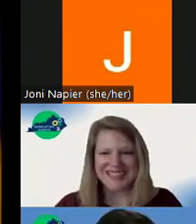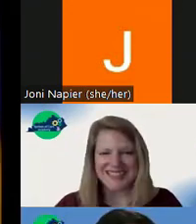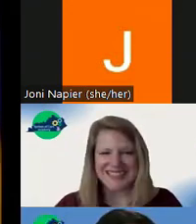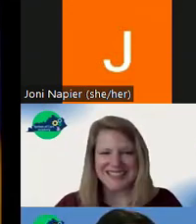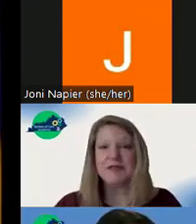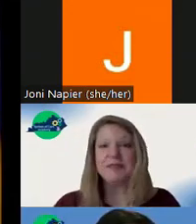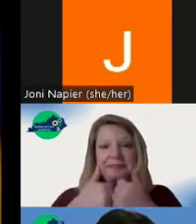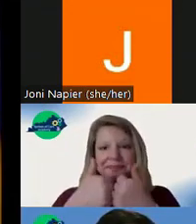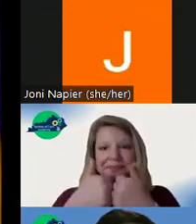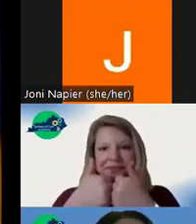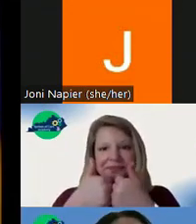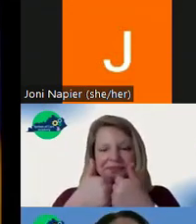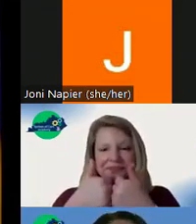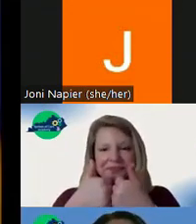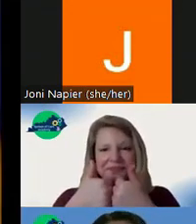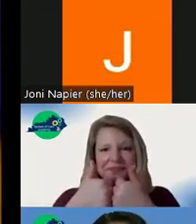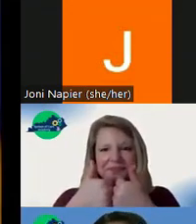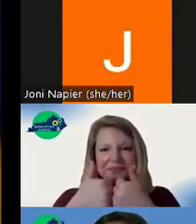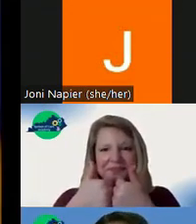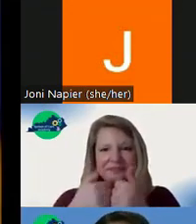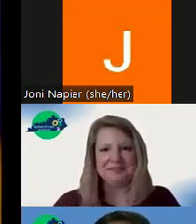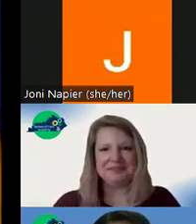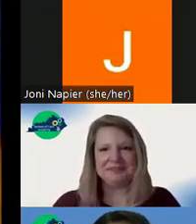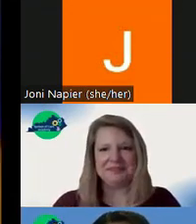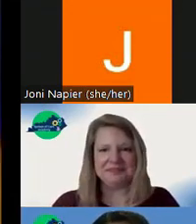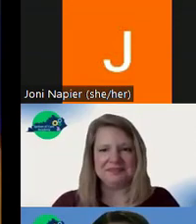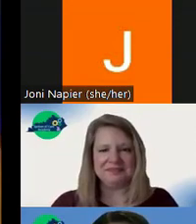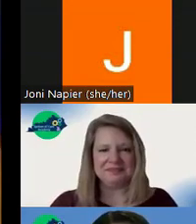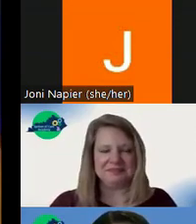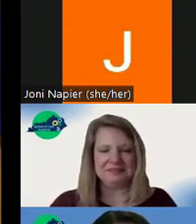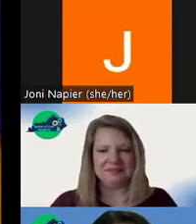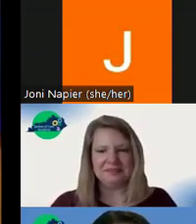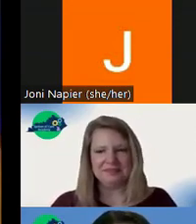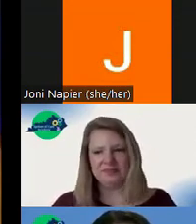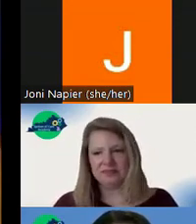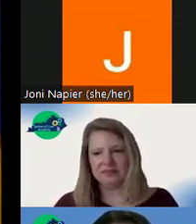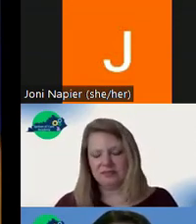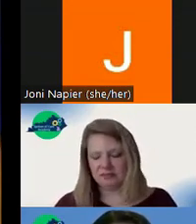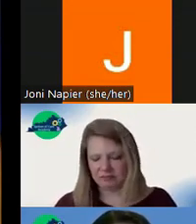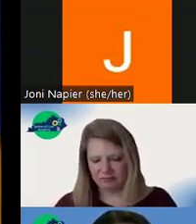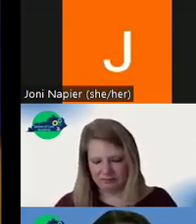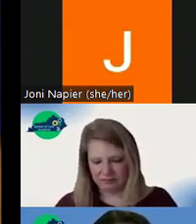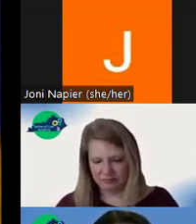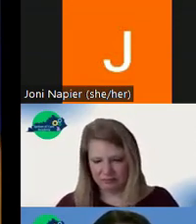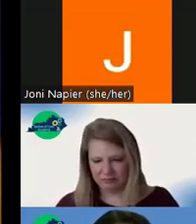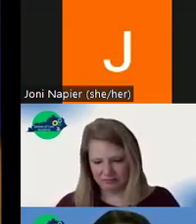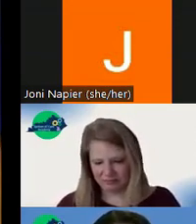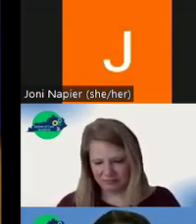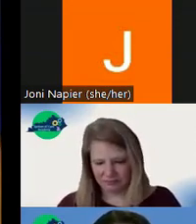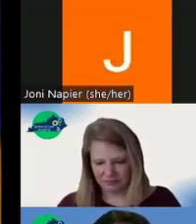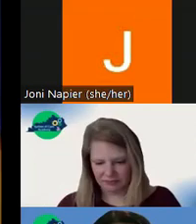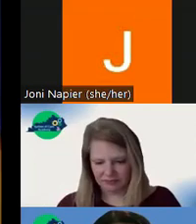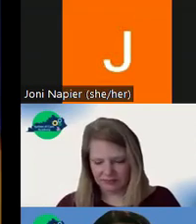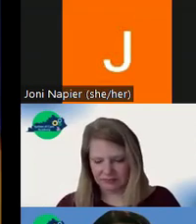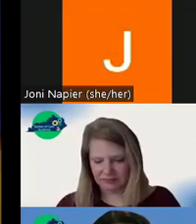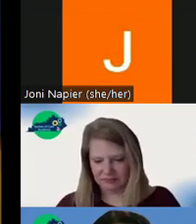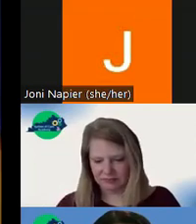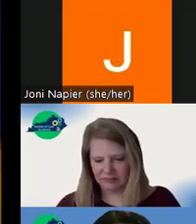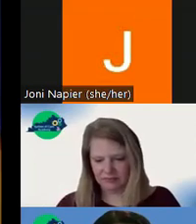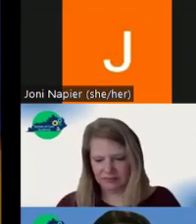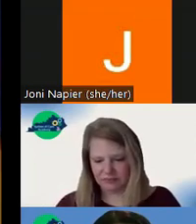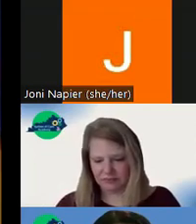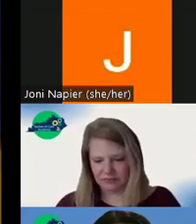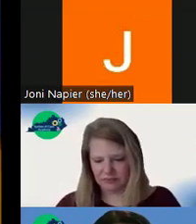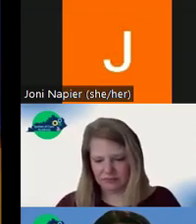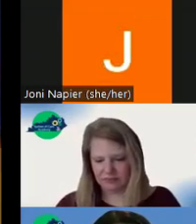The System of Care Academy is celebrating its 10th anniversary with the theme Celebrating Our System of Care, Past, Present, and Future. This year, the